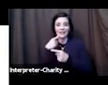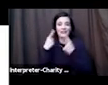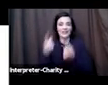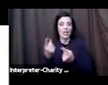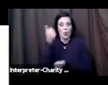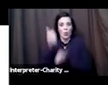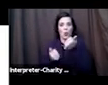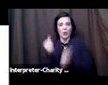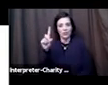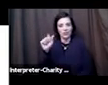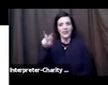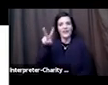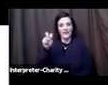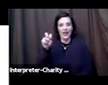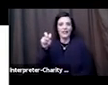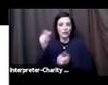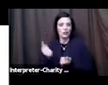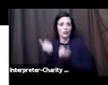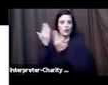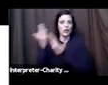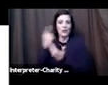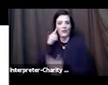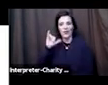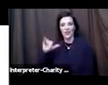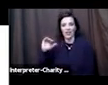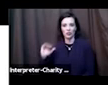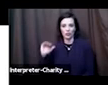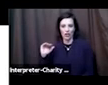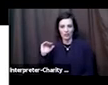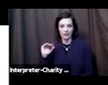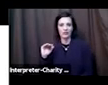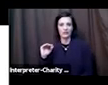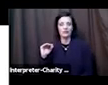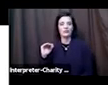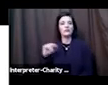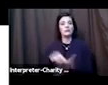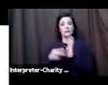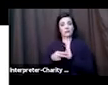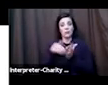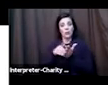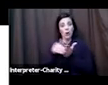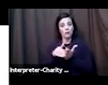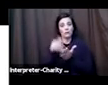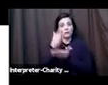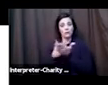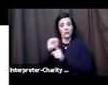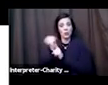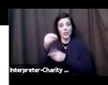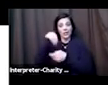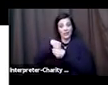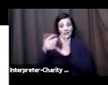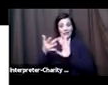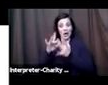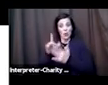device is being recommended for that child. So there are often going to be cases where an in-network